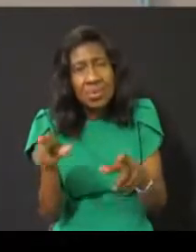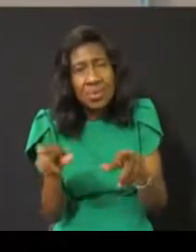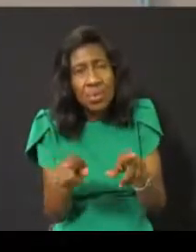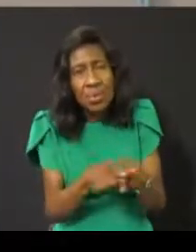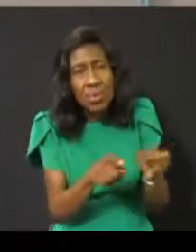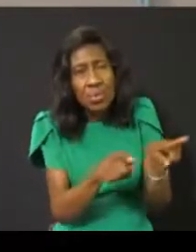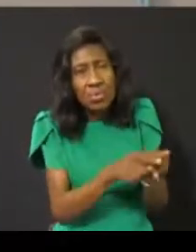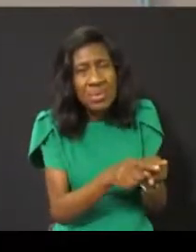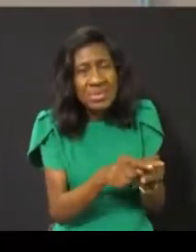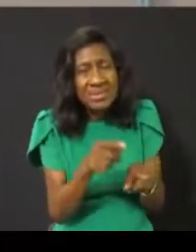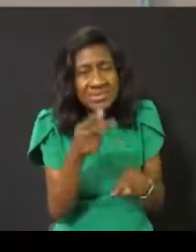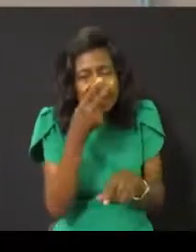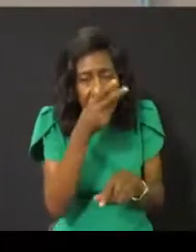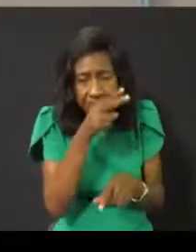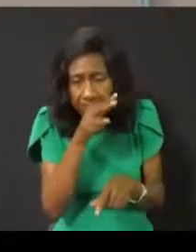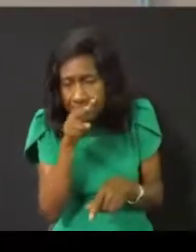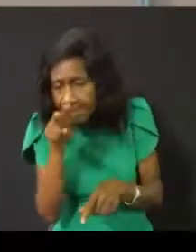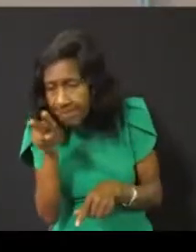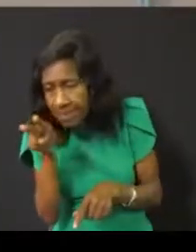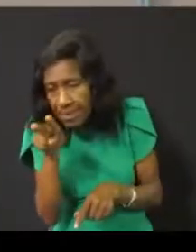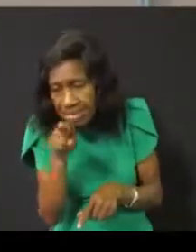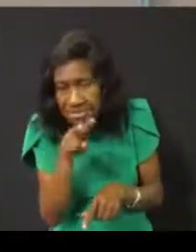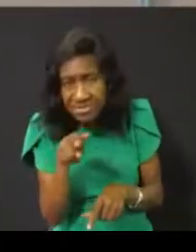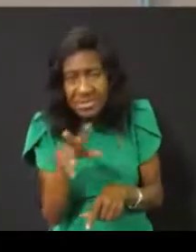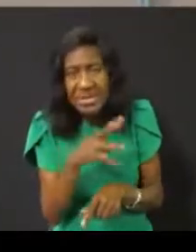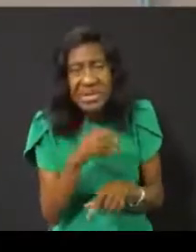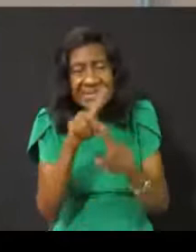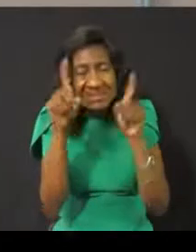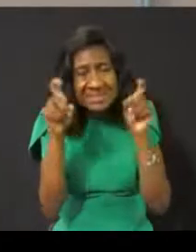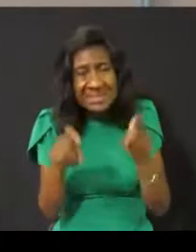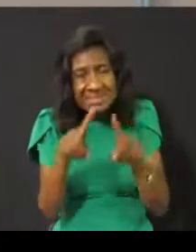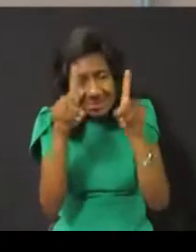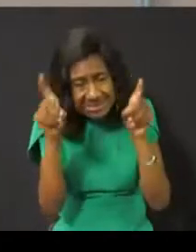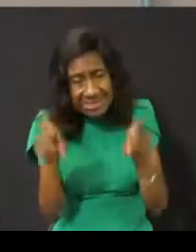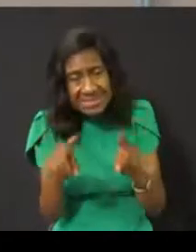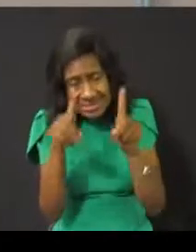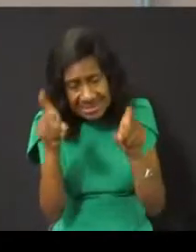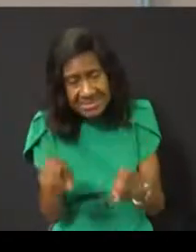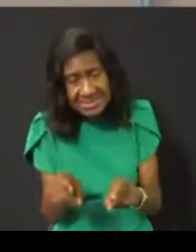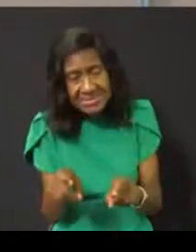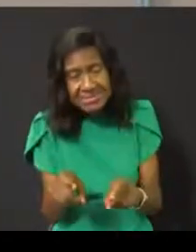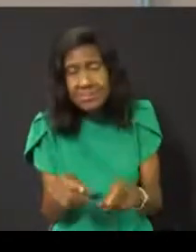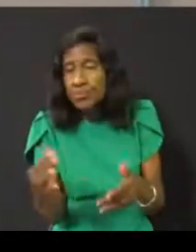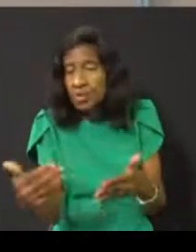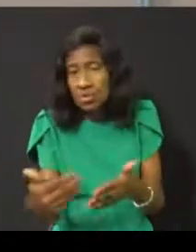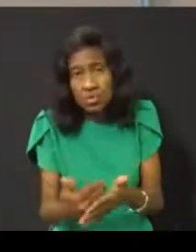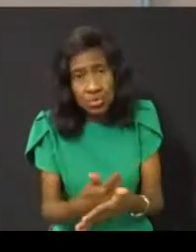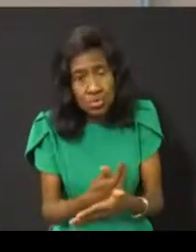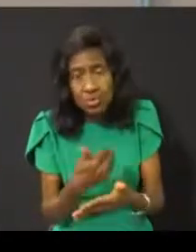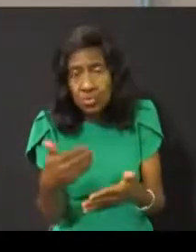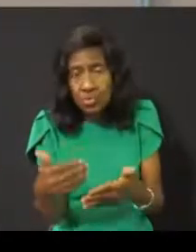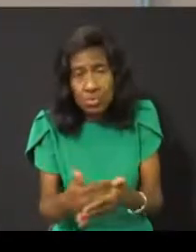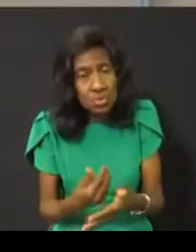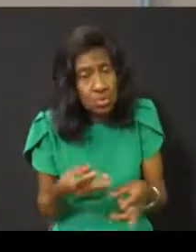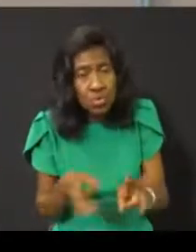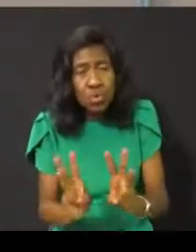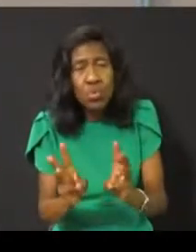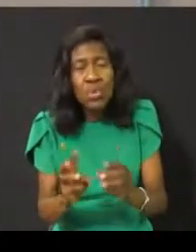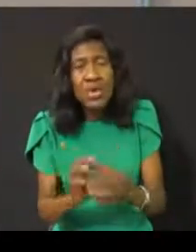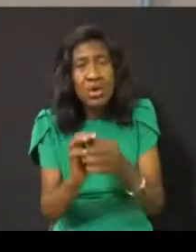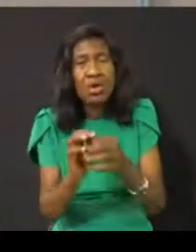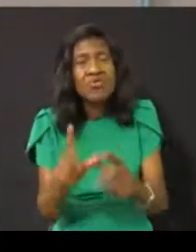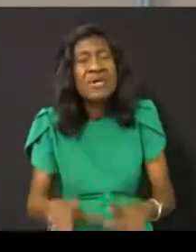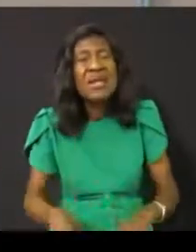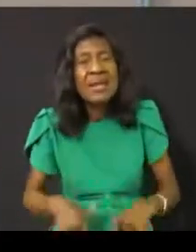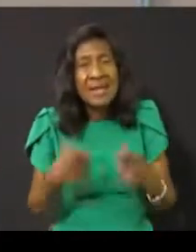from managers in the industry and testing throughout public health. This is the new reality of living with COVID. Aside